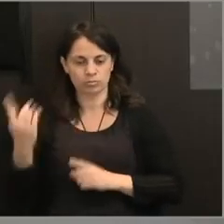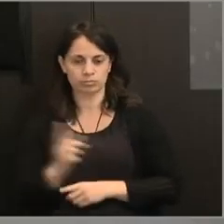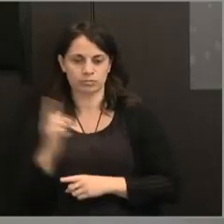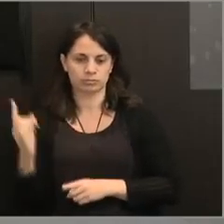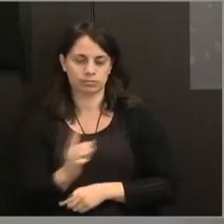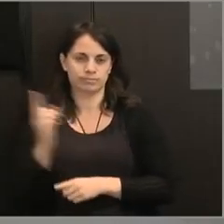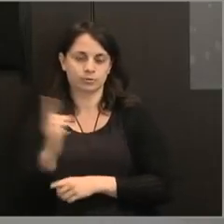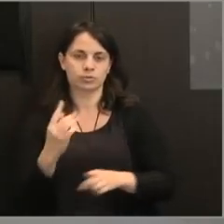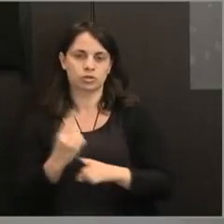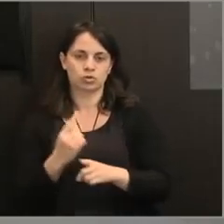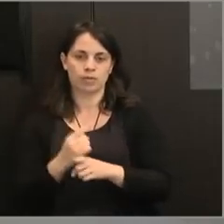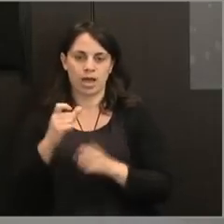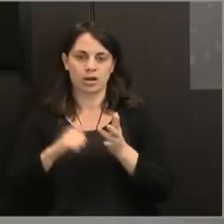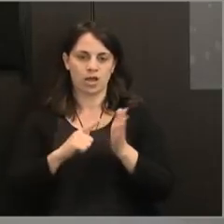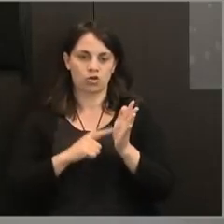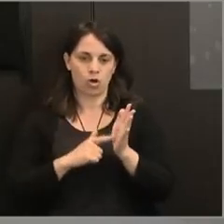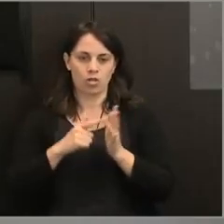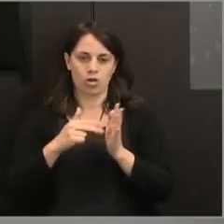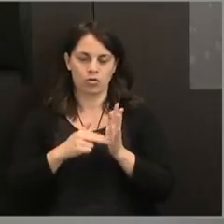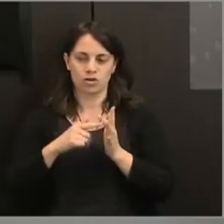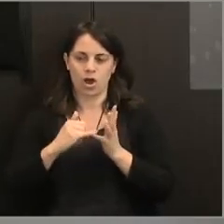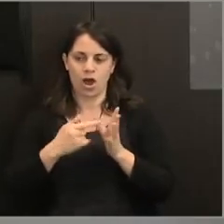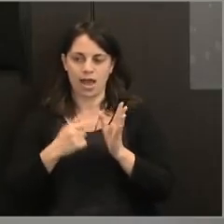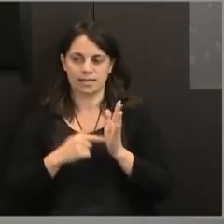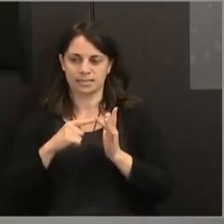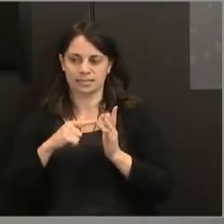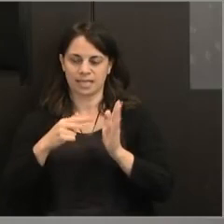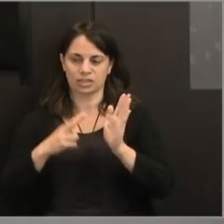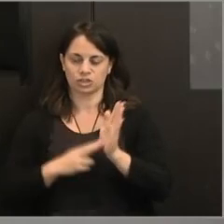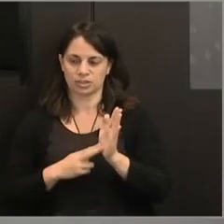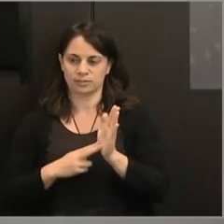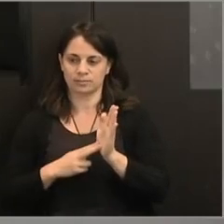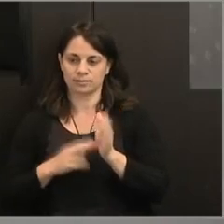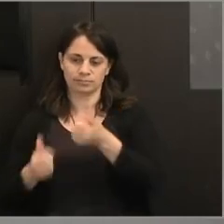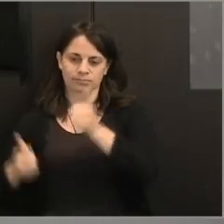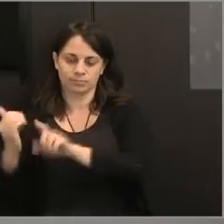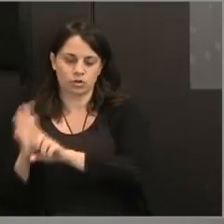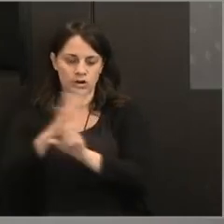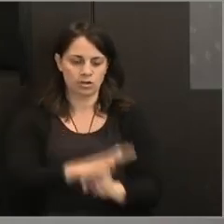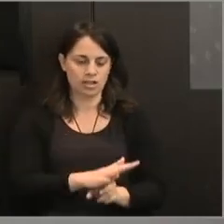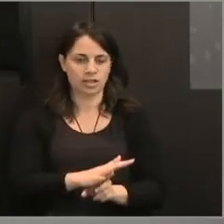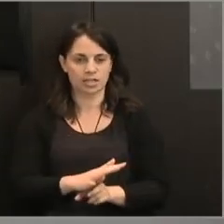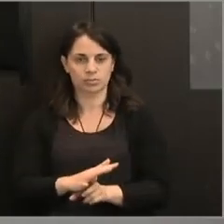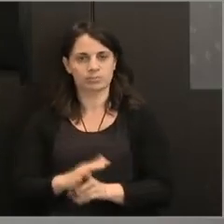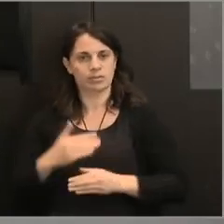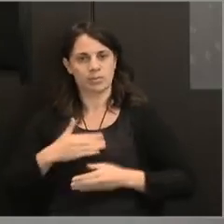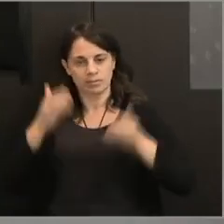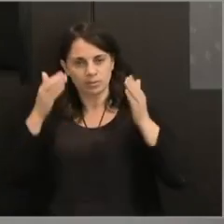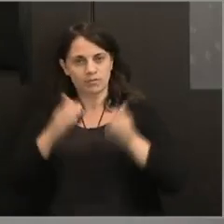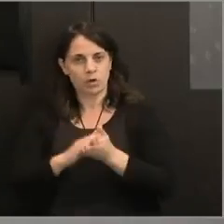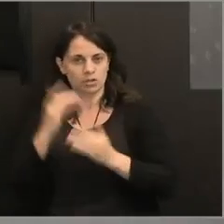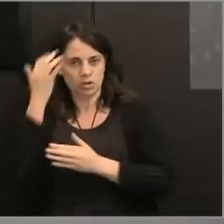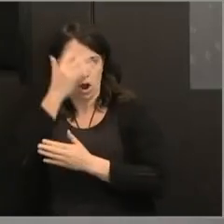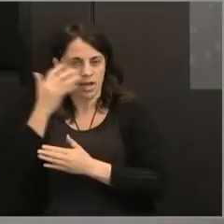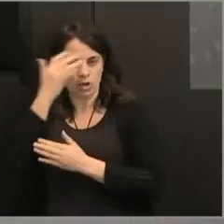of colonisation. I would like to focus specifically on its ideologies as well as its effects, and